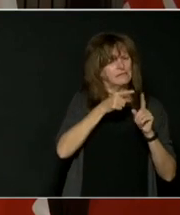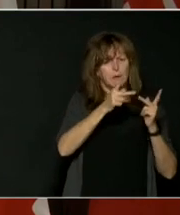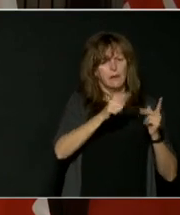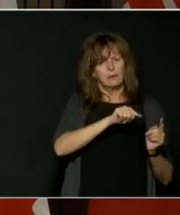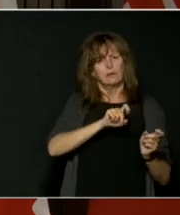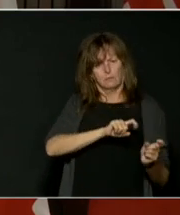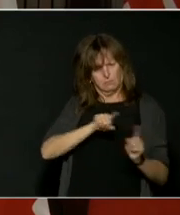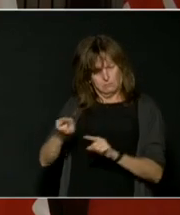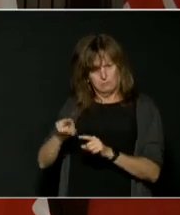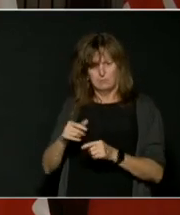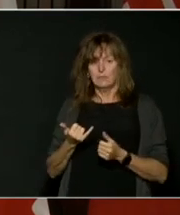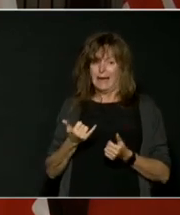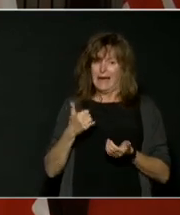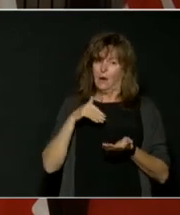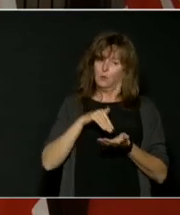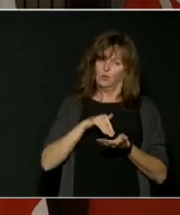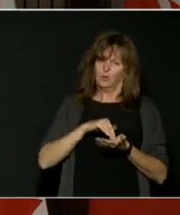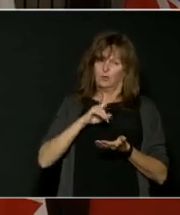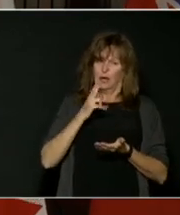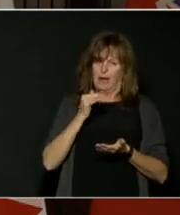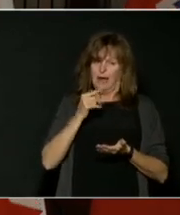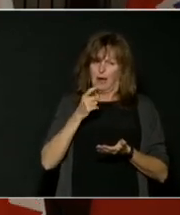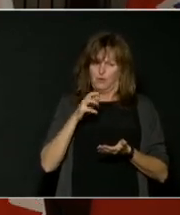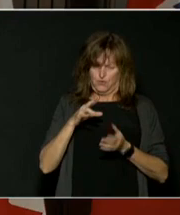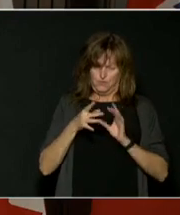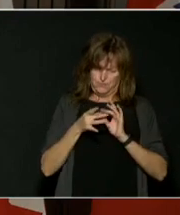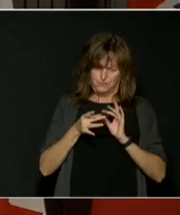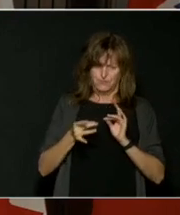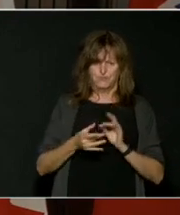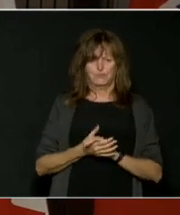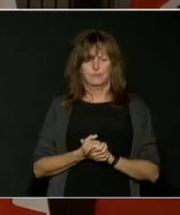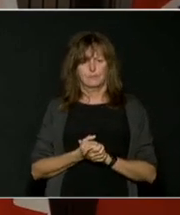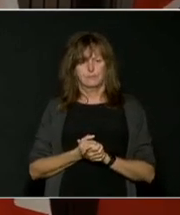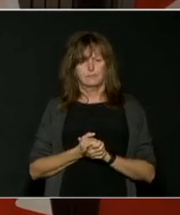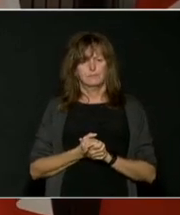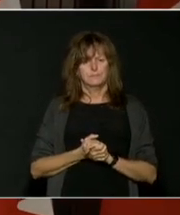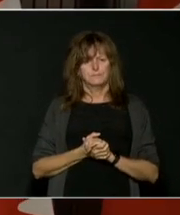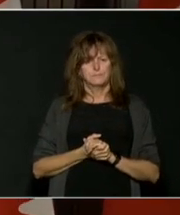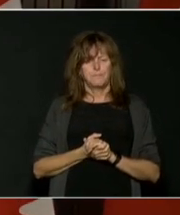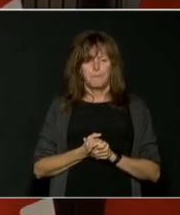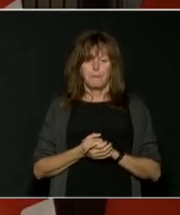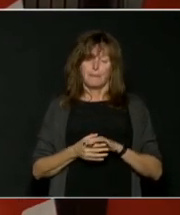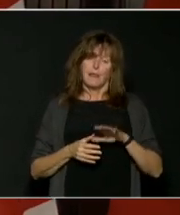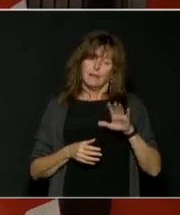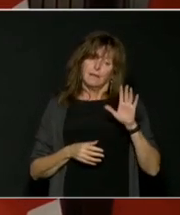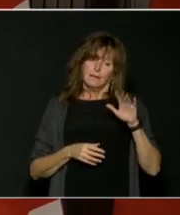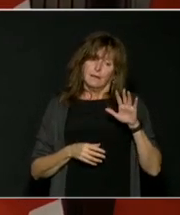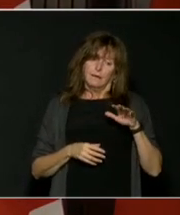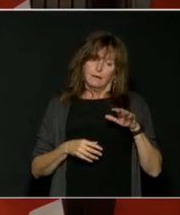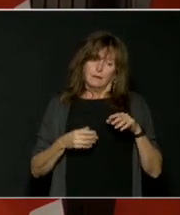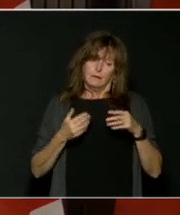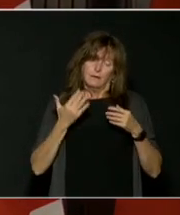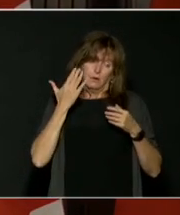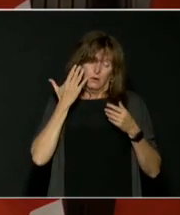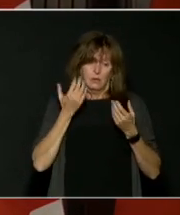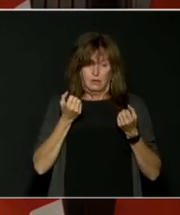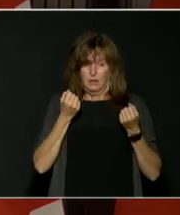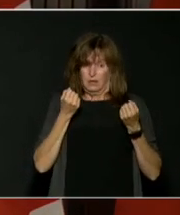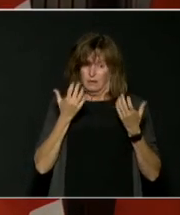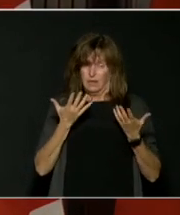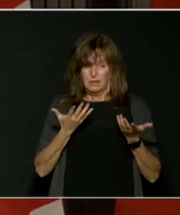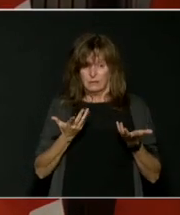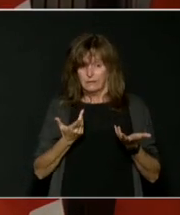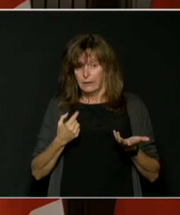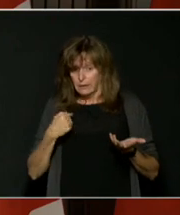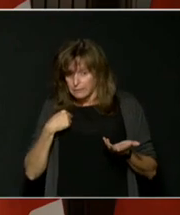Thank you, Dr. Yaffe, and good morning to everybody. As many of you know, I was involved with my colleagues here in